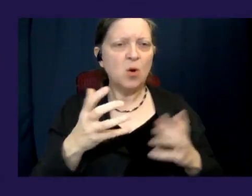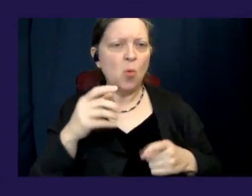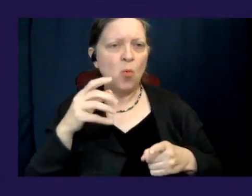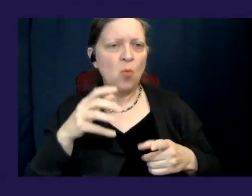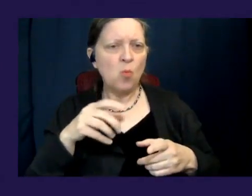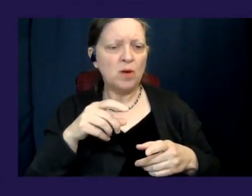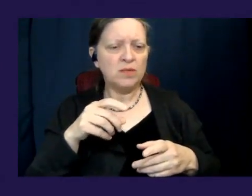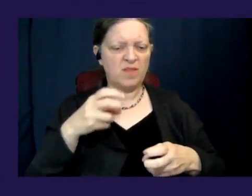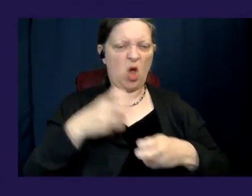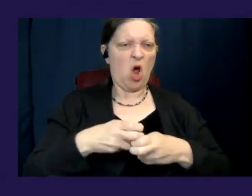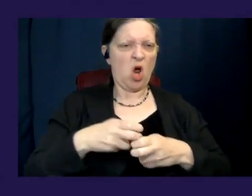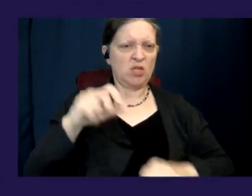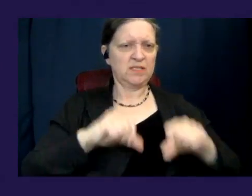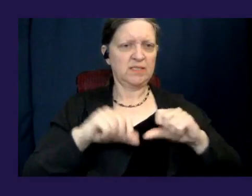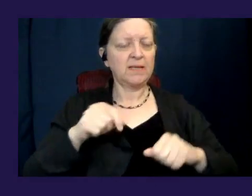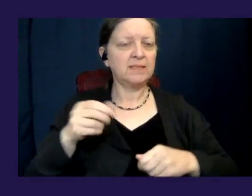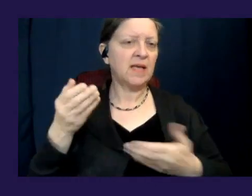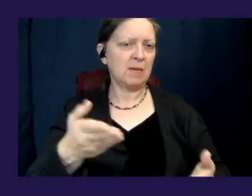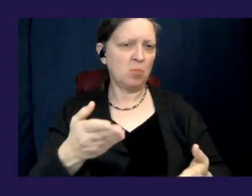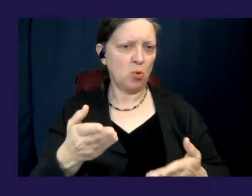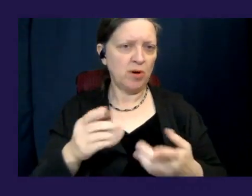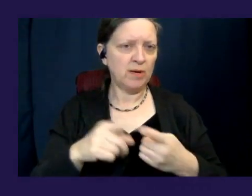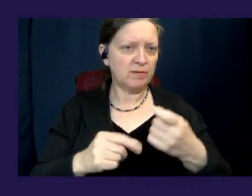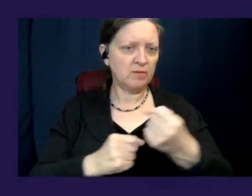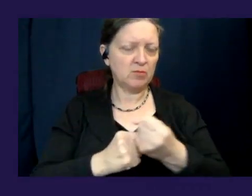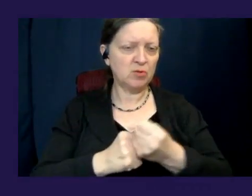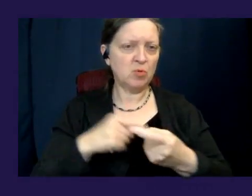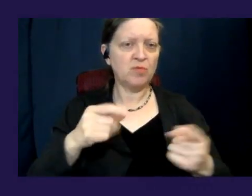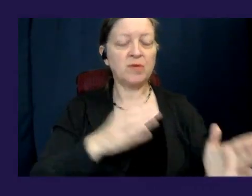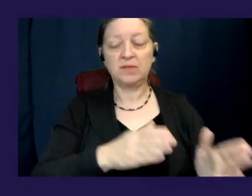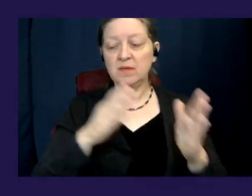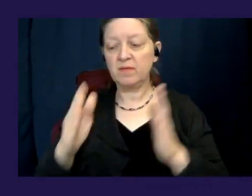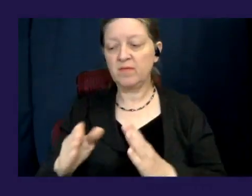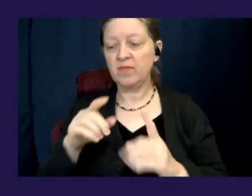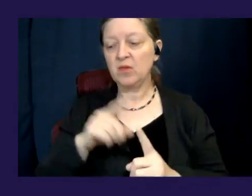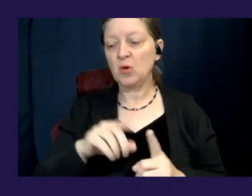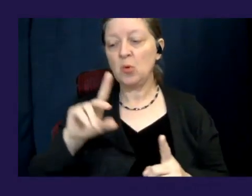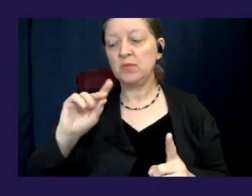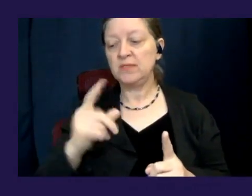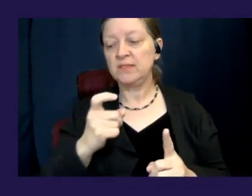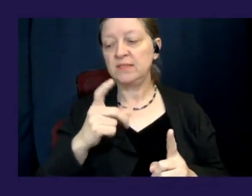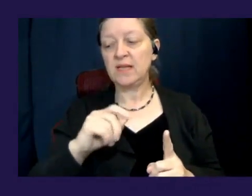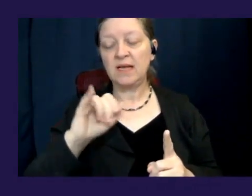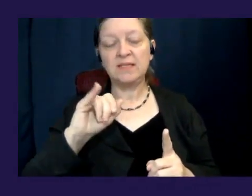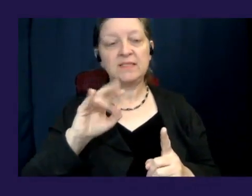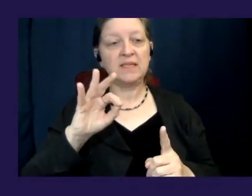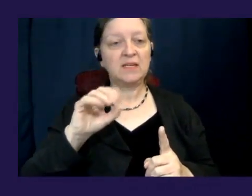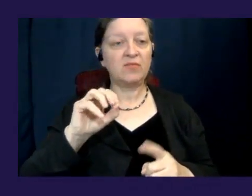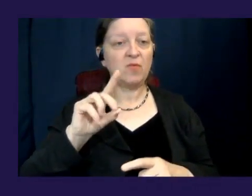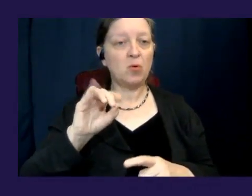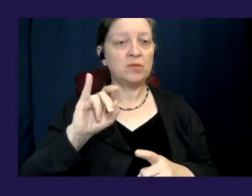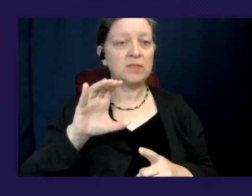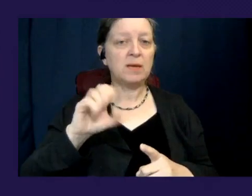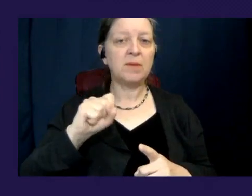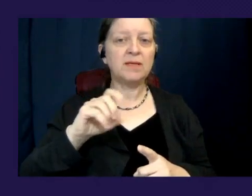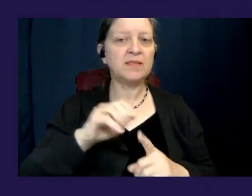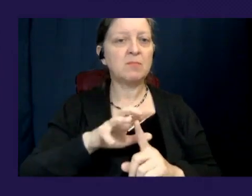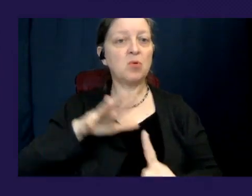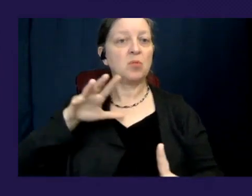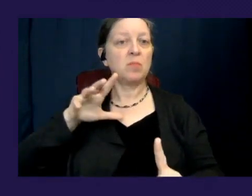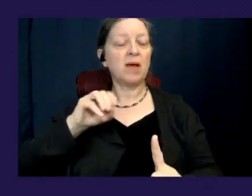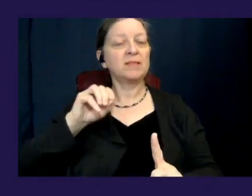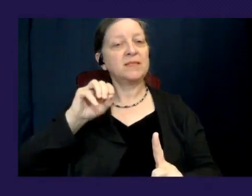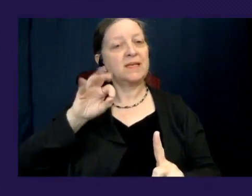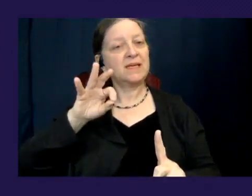go from this X-ray approach to diagnosing infodemics and pulling back to the media and information landscape more broadly, and how